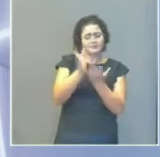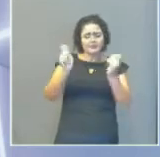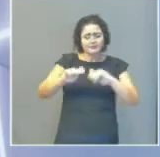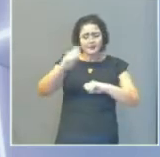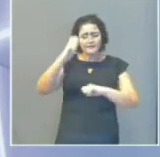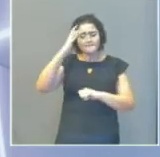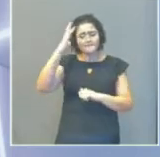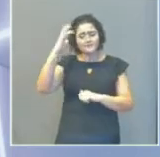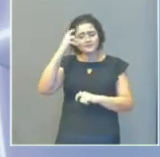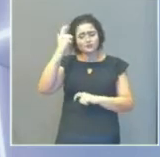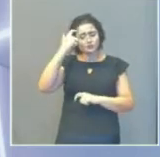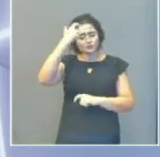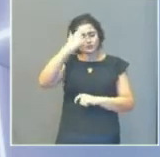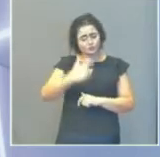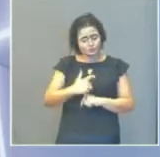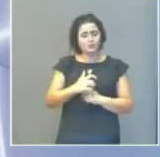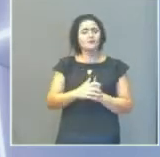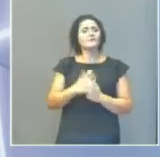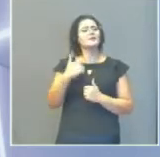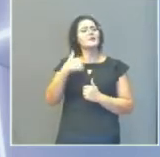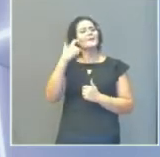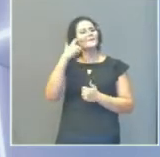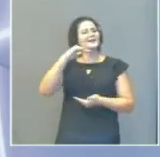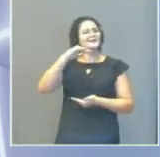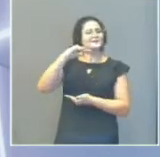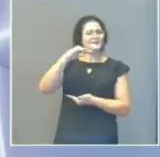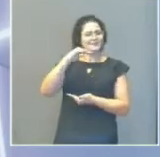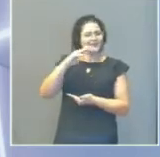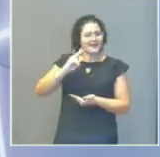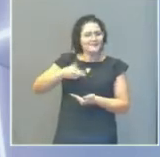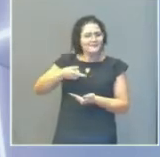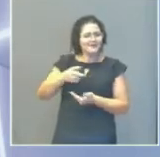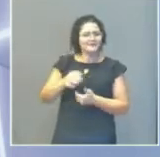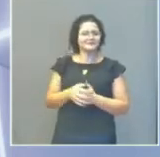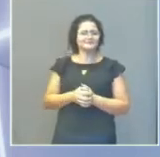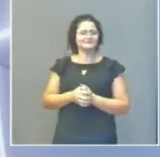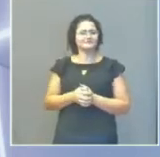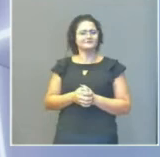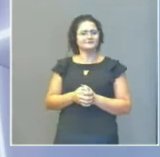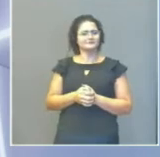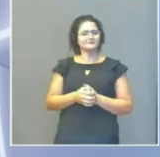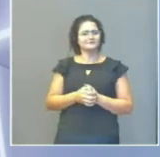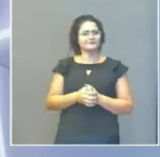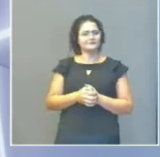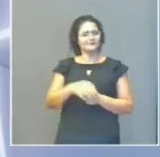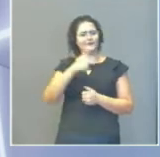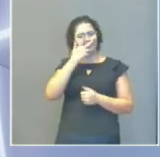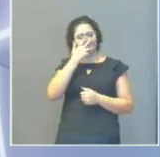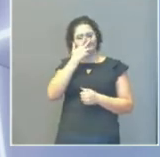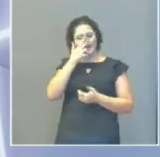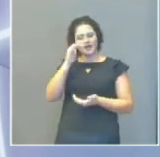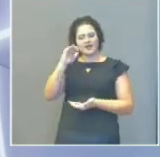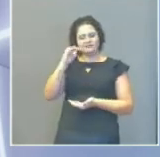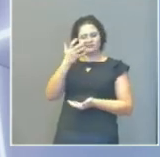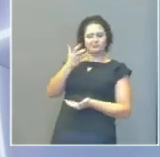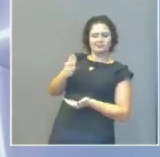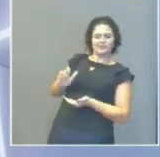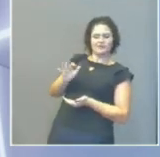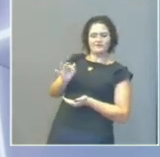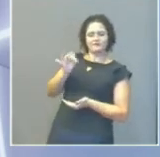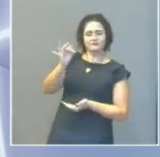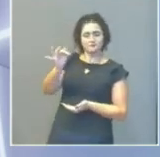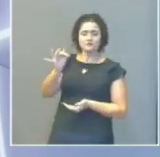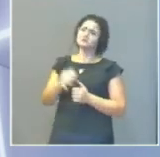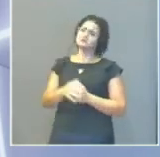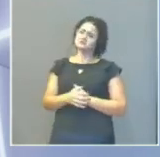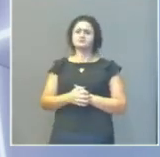of Abayomi as the rejection of the future. Now you might say,